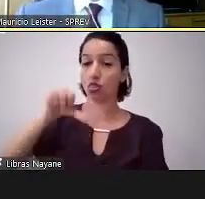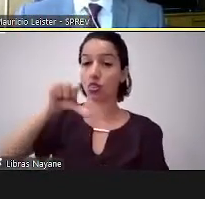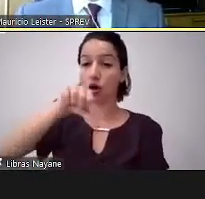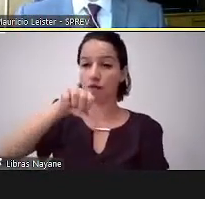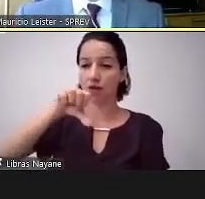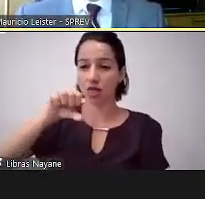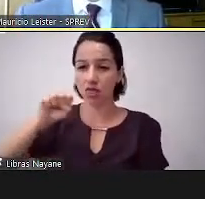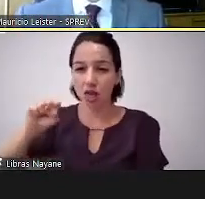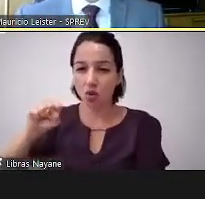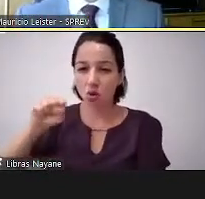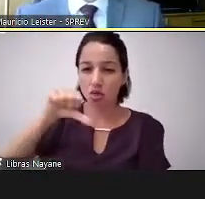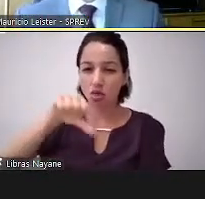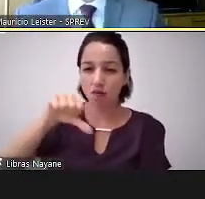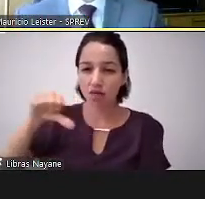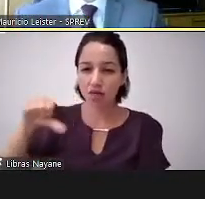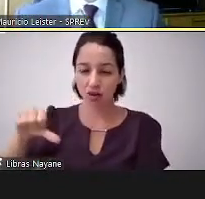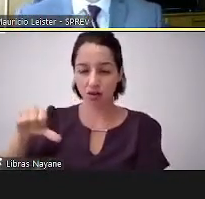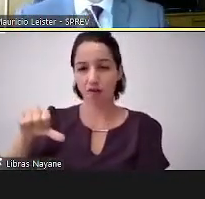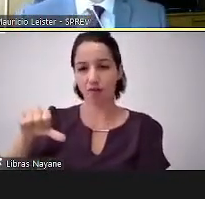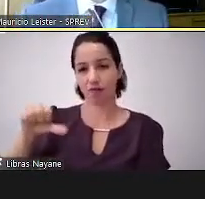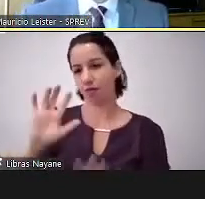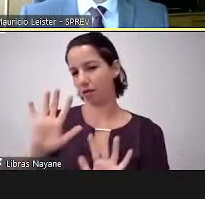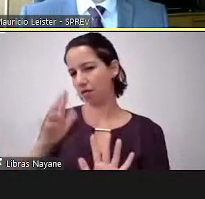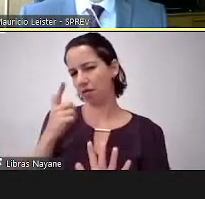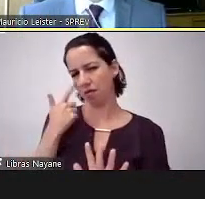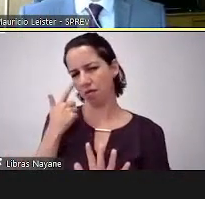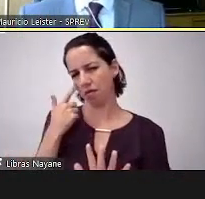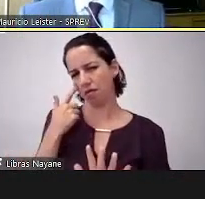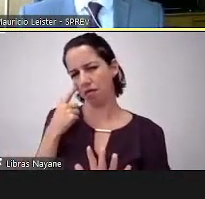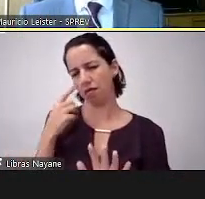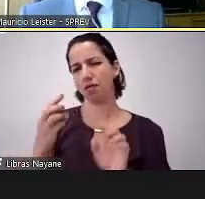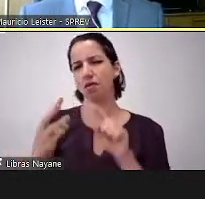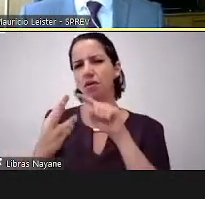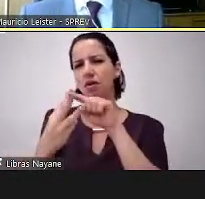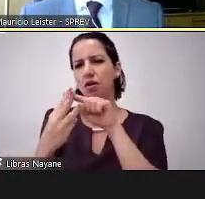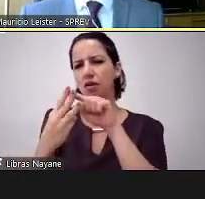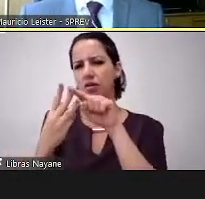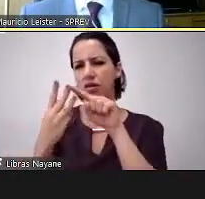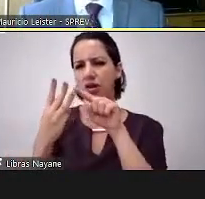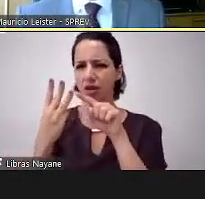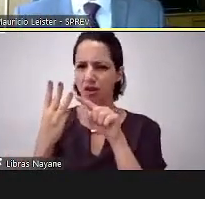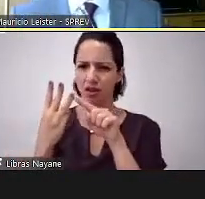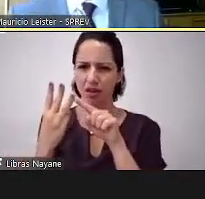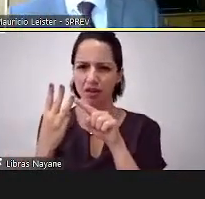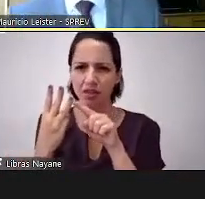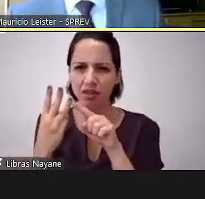the 98-99 reform. I'm not going to consider your 36